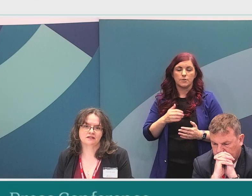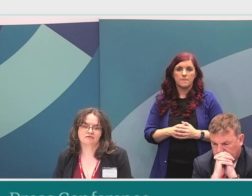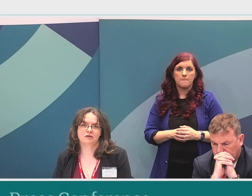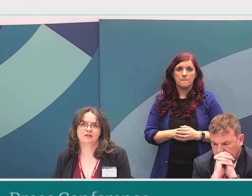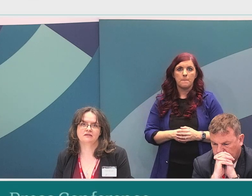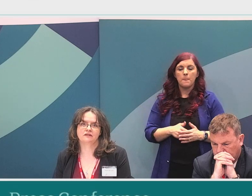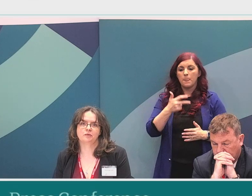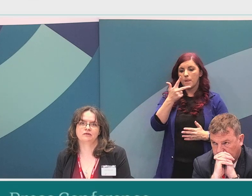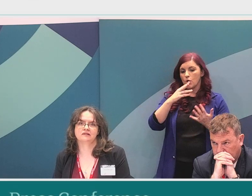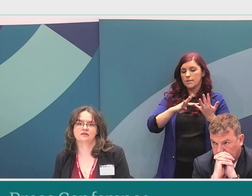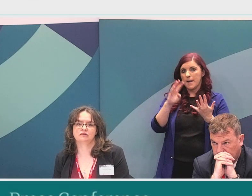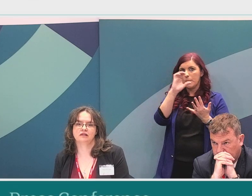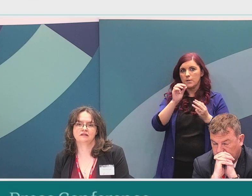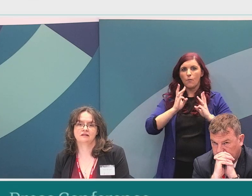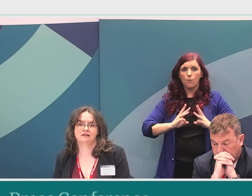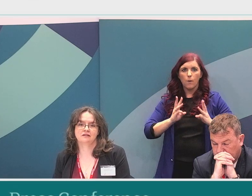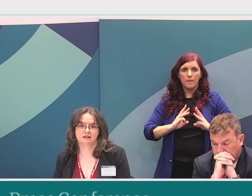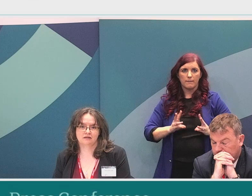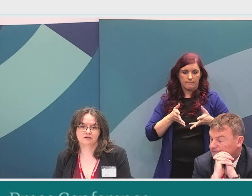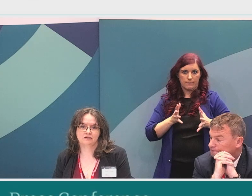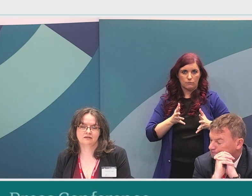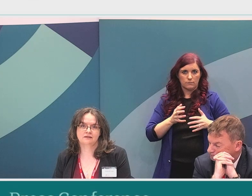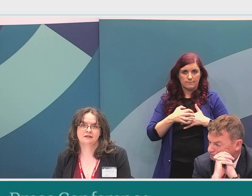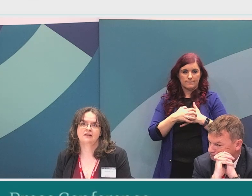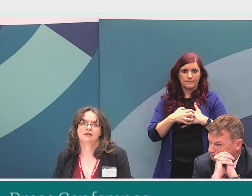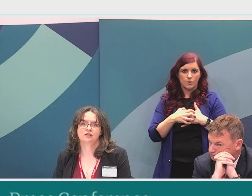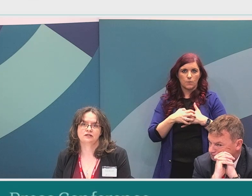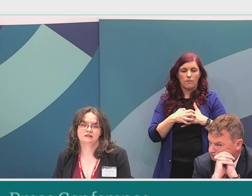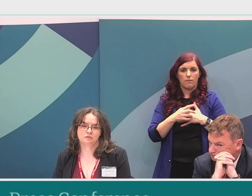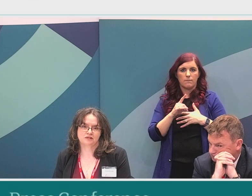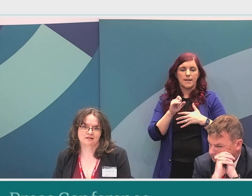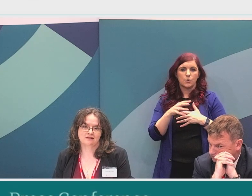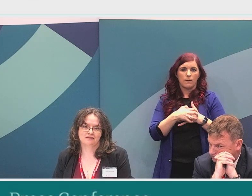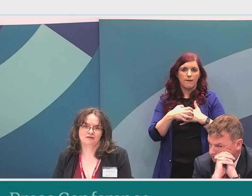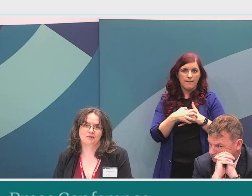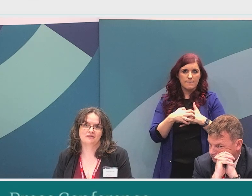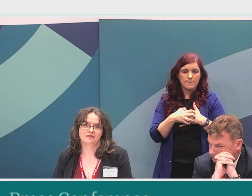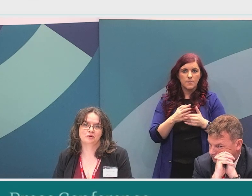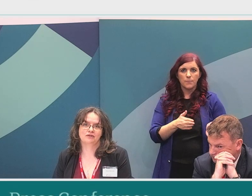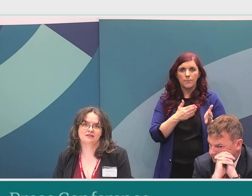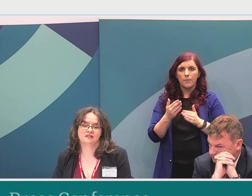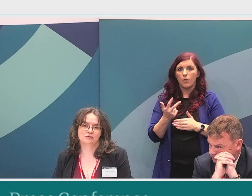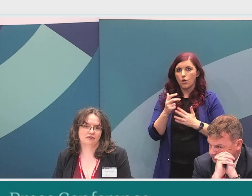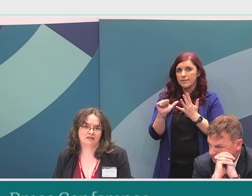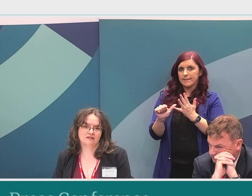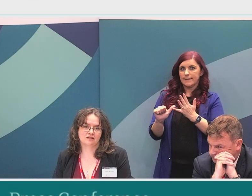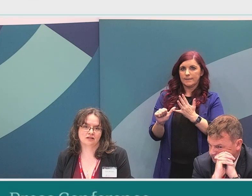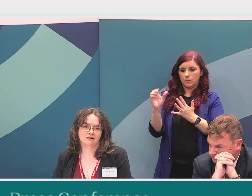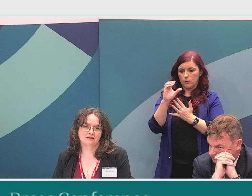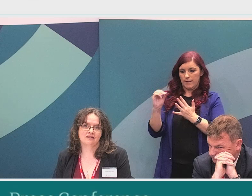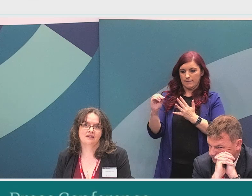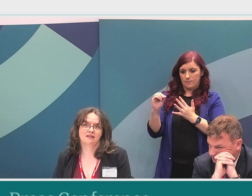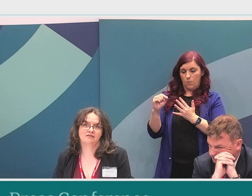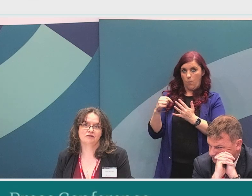39% of females have experienced sexual violence as an adult. 36% of females have experienced sexual violence as a